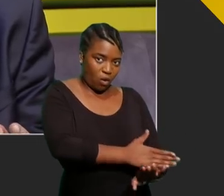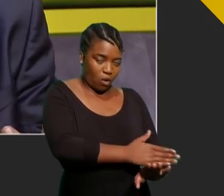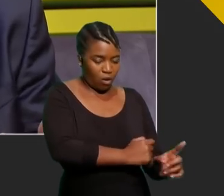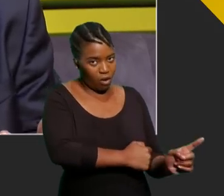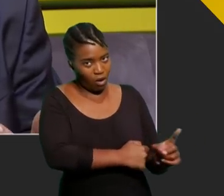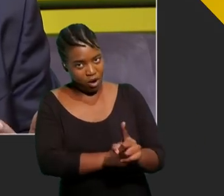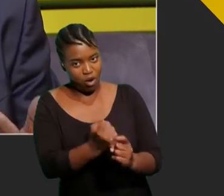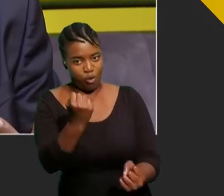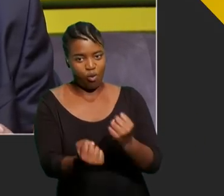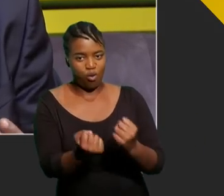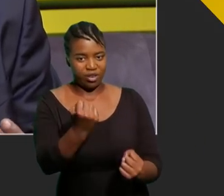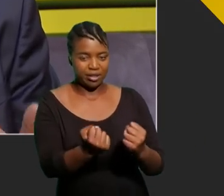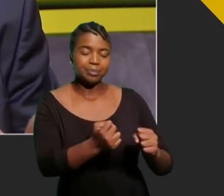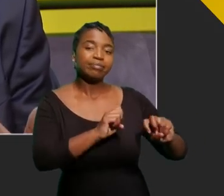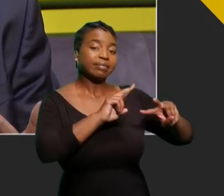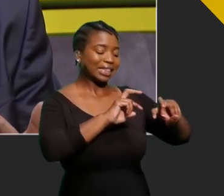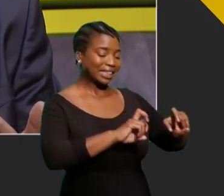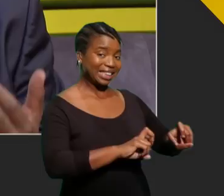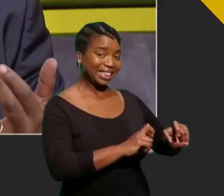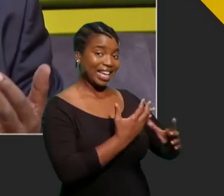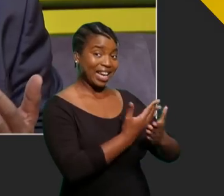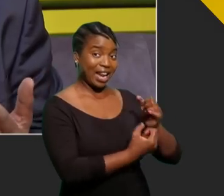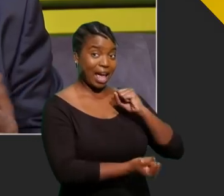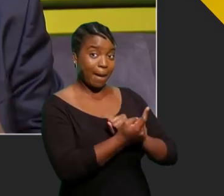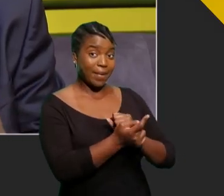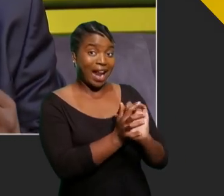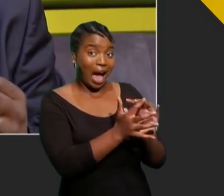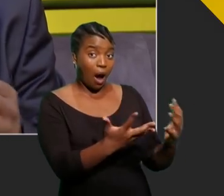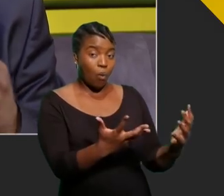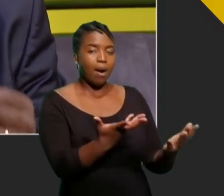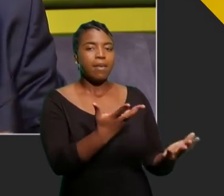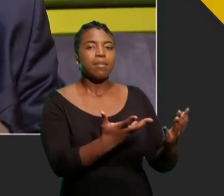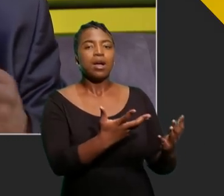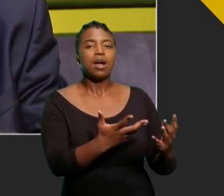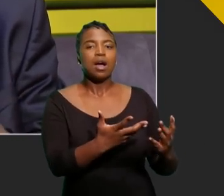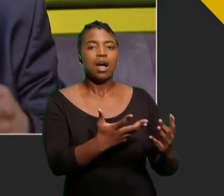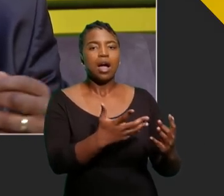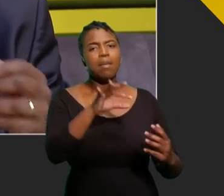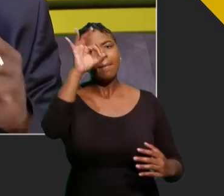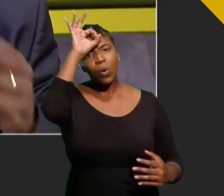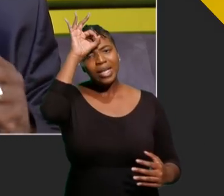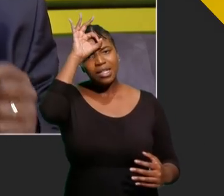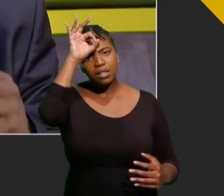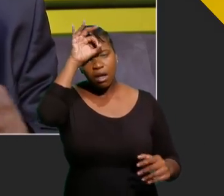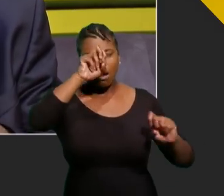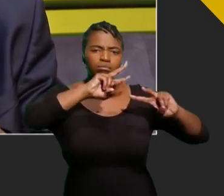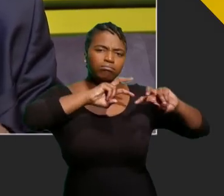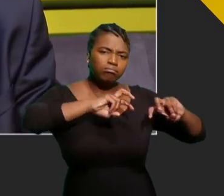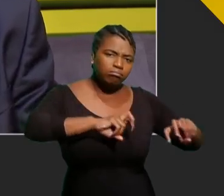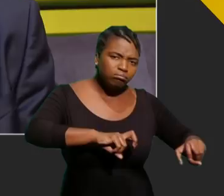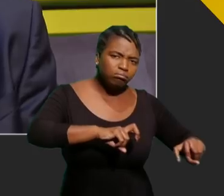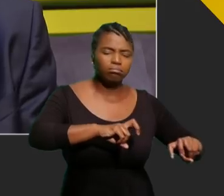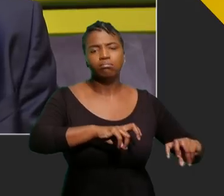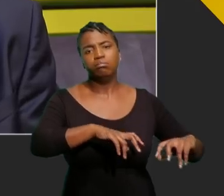court. Okay. So investigation can either happen because I'm a police, you are an investigator, they go and look for